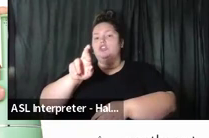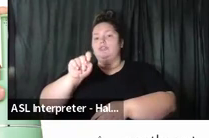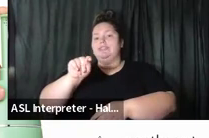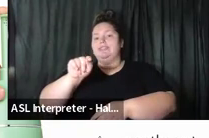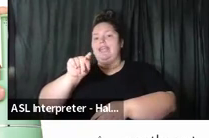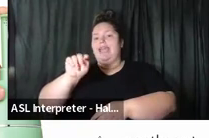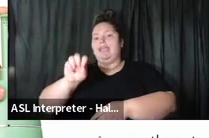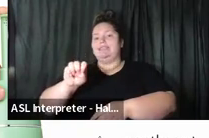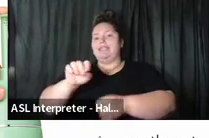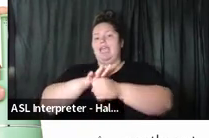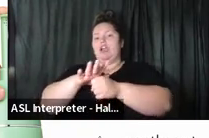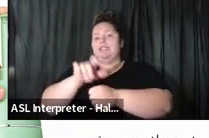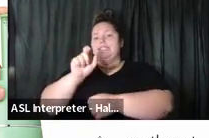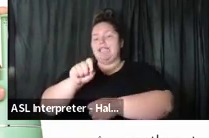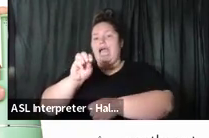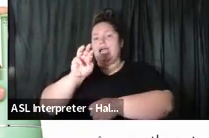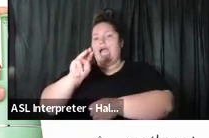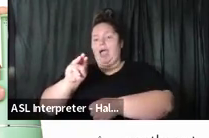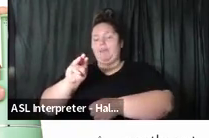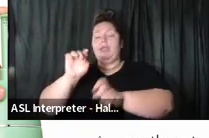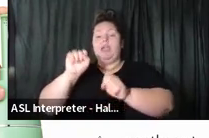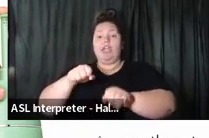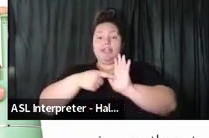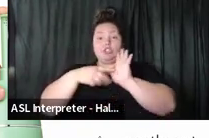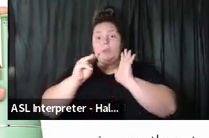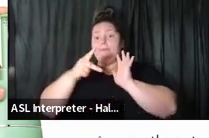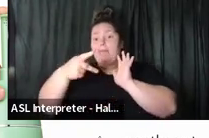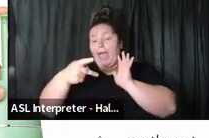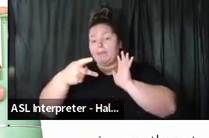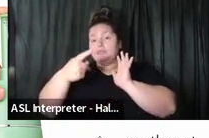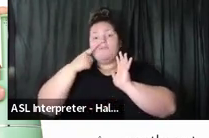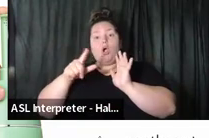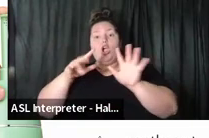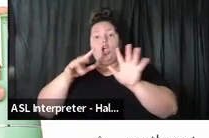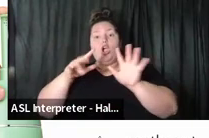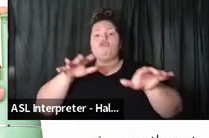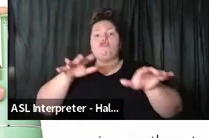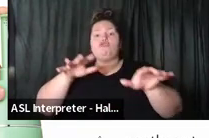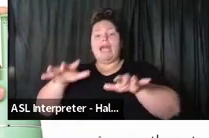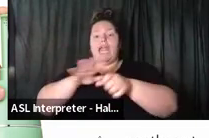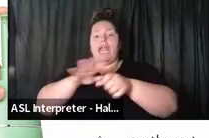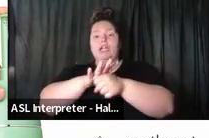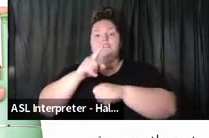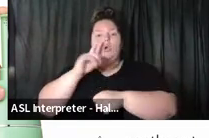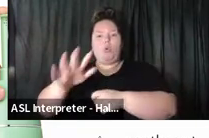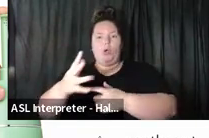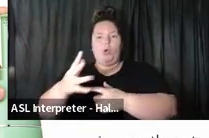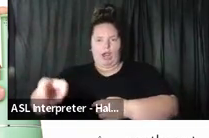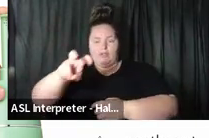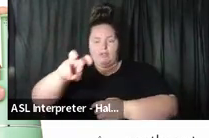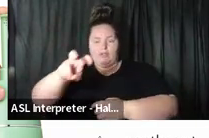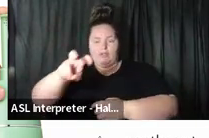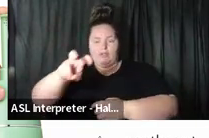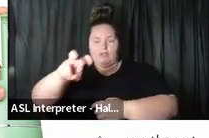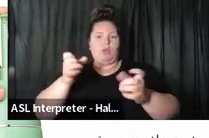interstateareas.com, and it can show you maps of rest areas on your travels. So if you were doing a road trip, you can